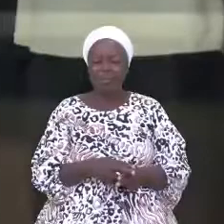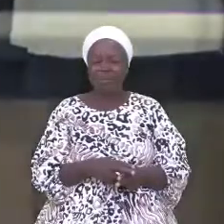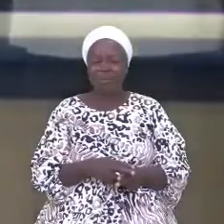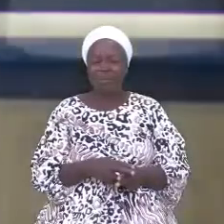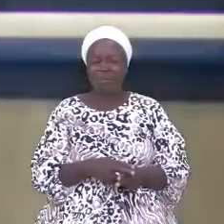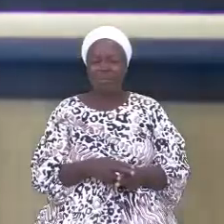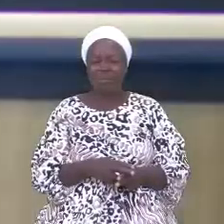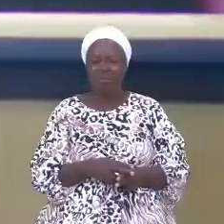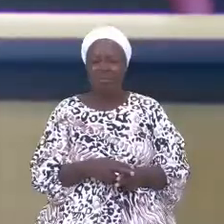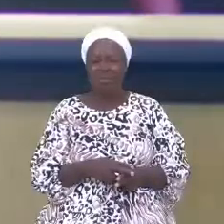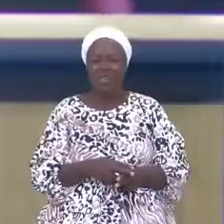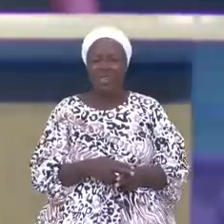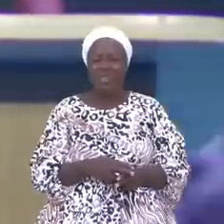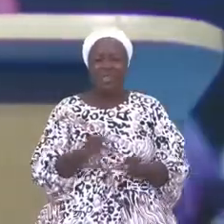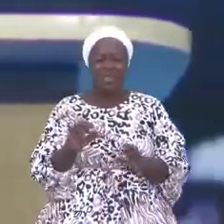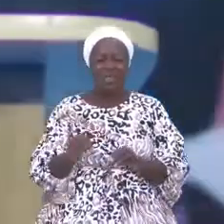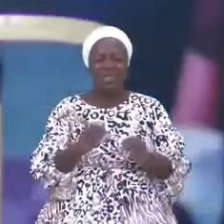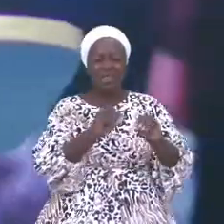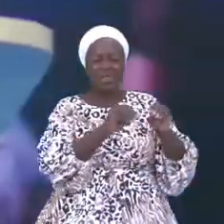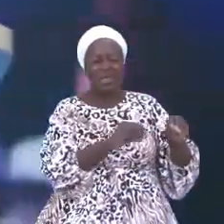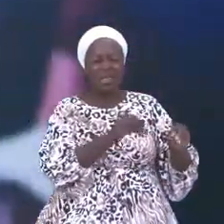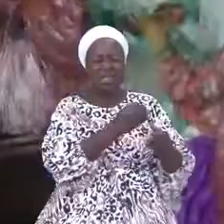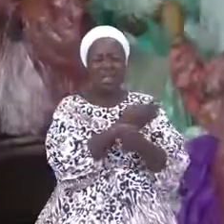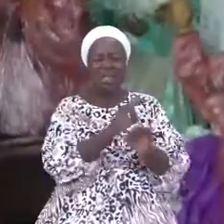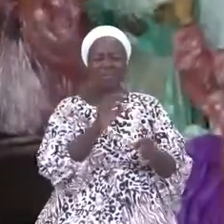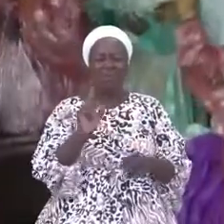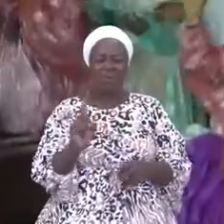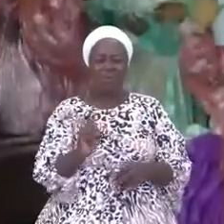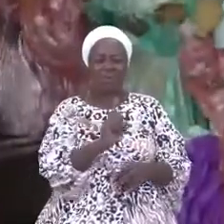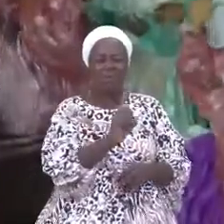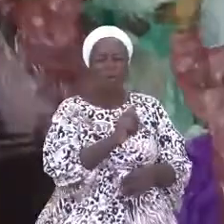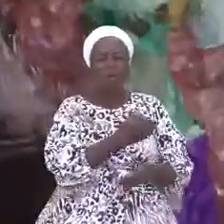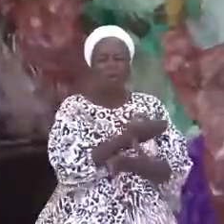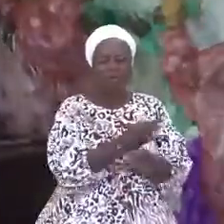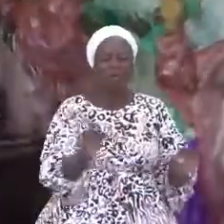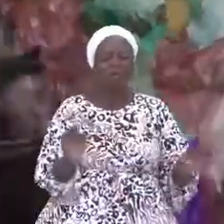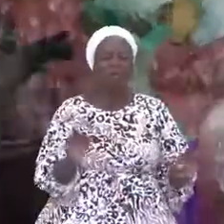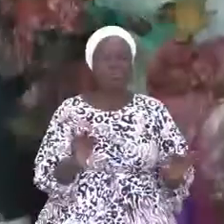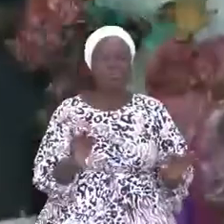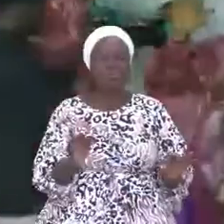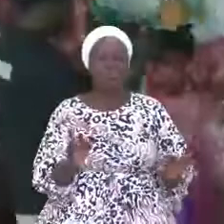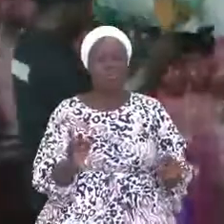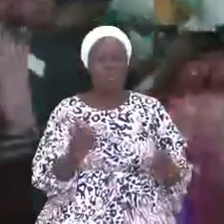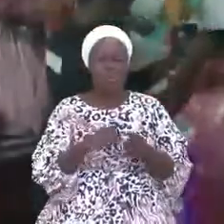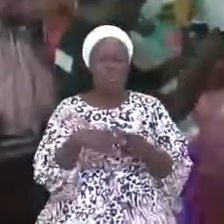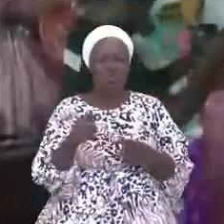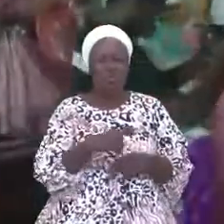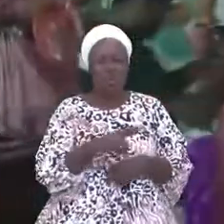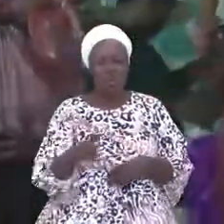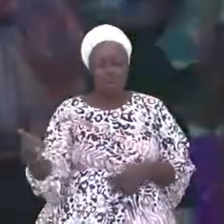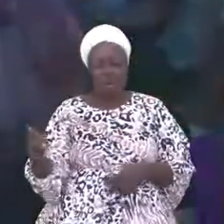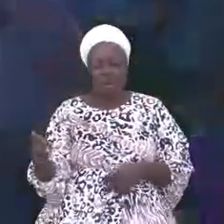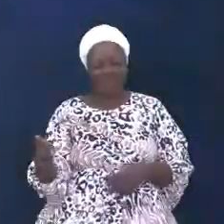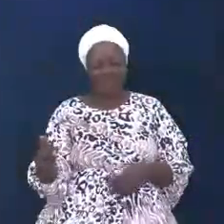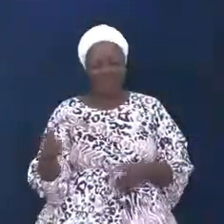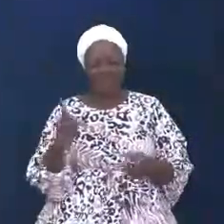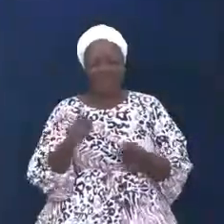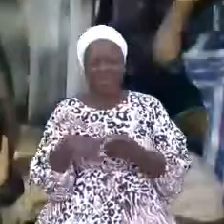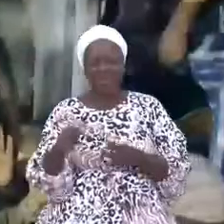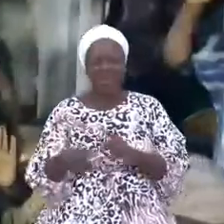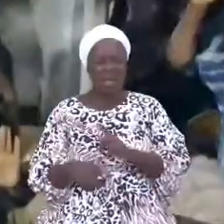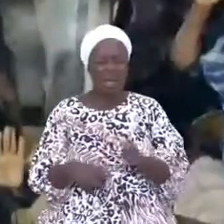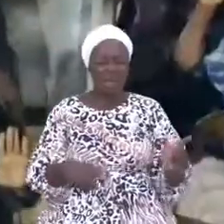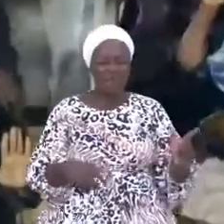Set everyone free. To the right, to the